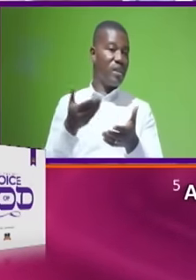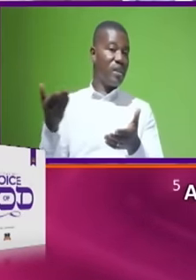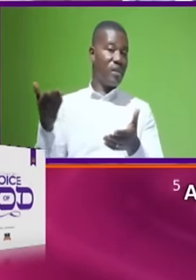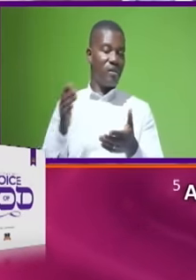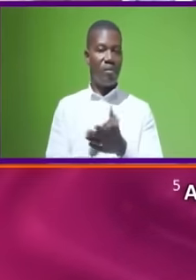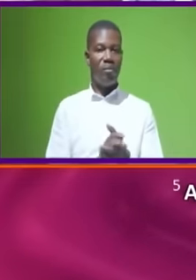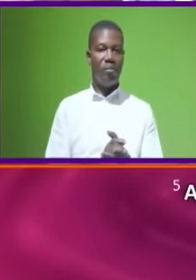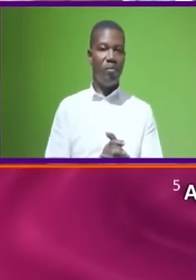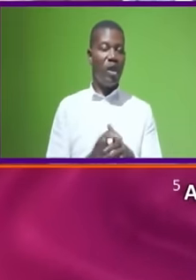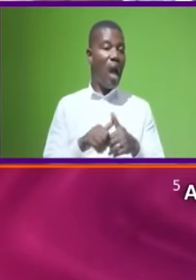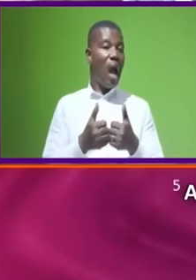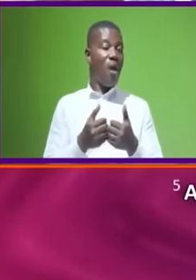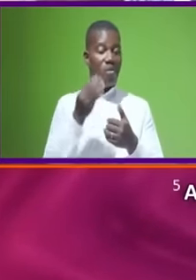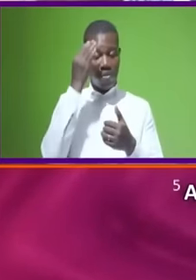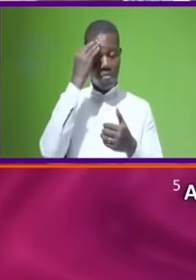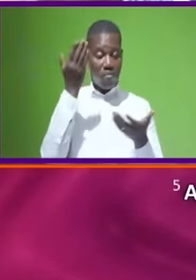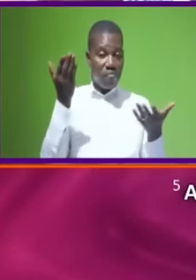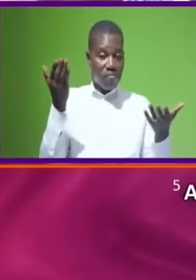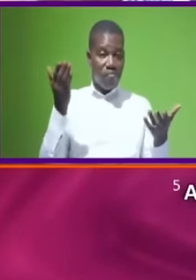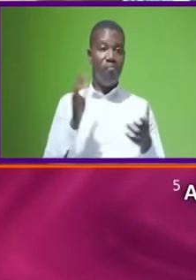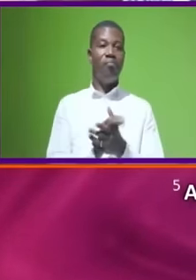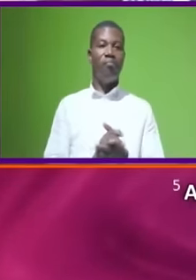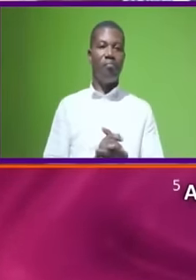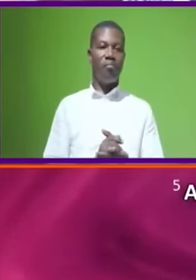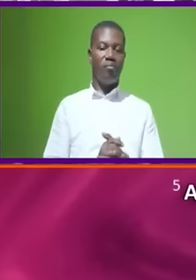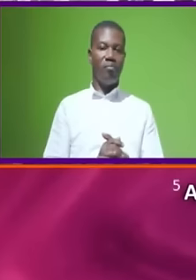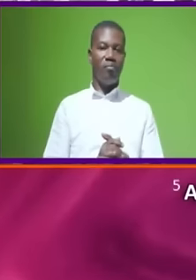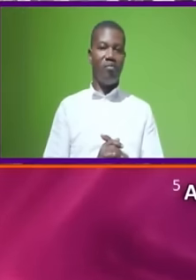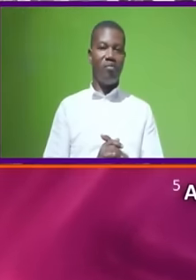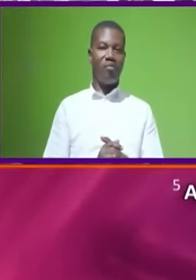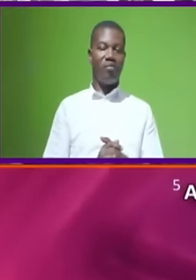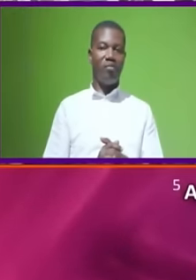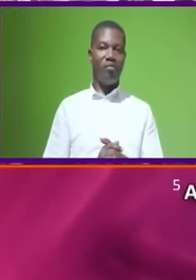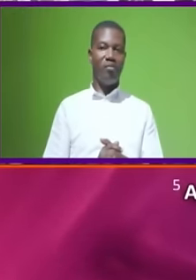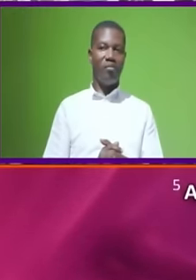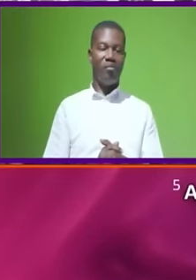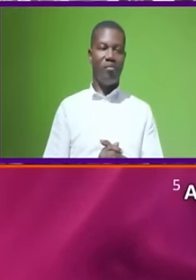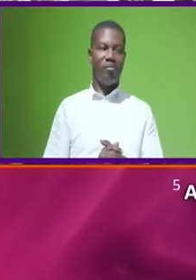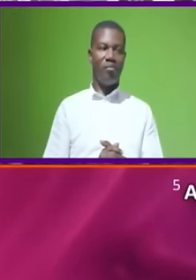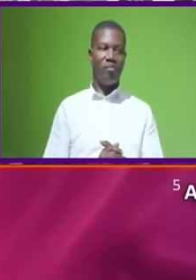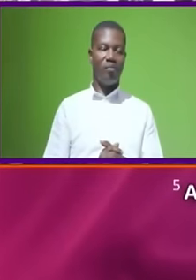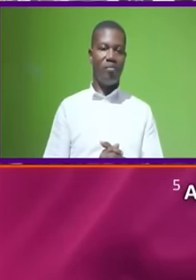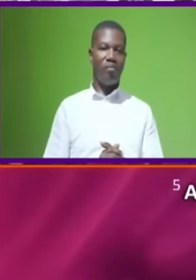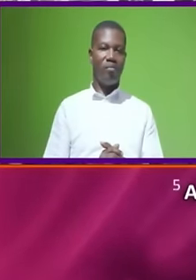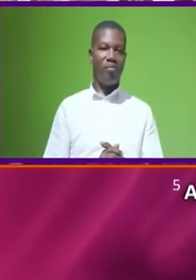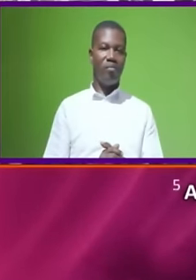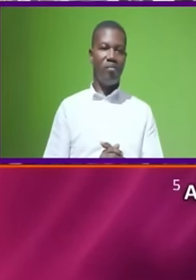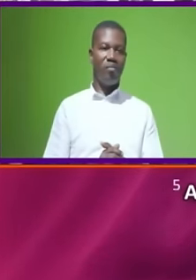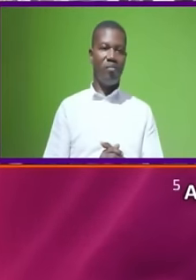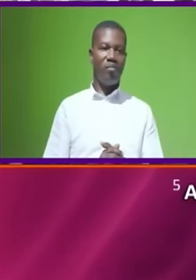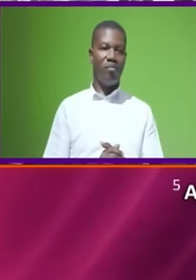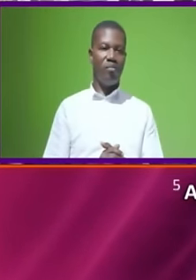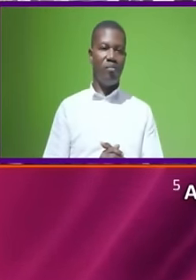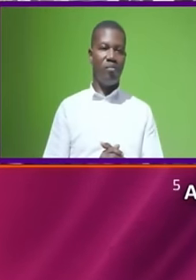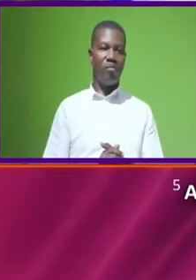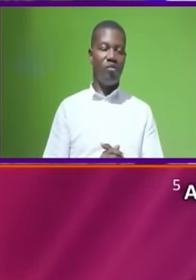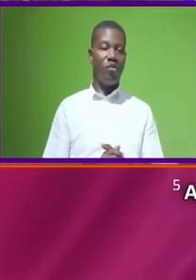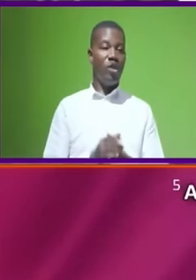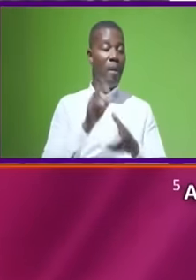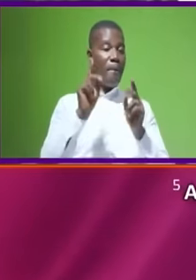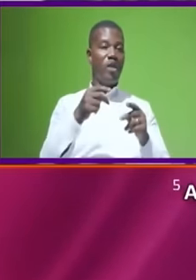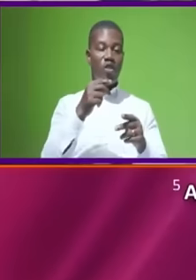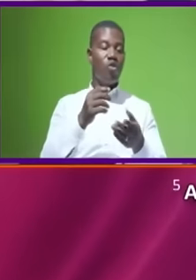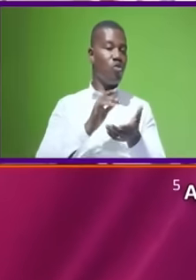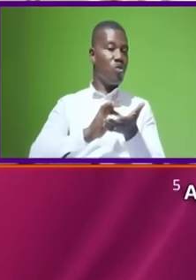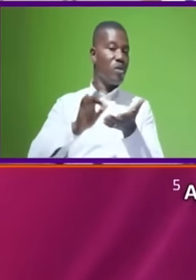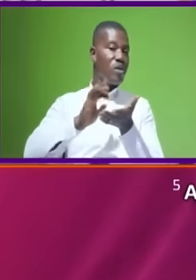we all decide the sudden death of some Philadelphians is because of this? Obia na wo na wo kan ska. Obia na wo